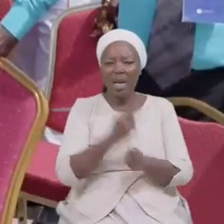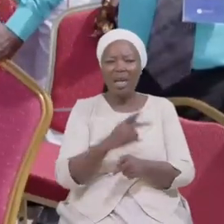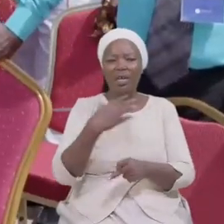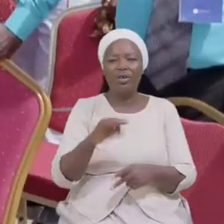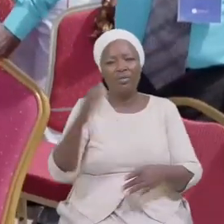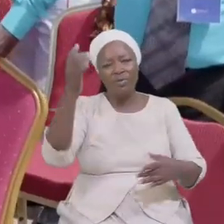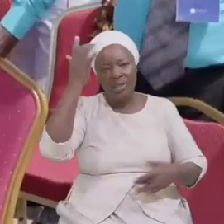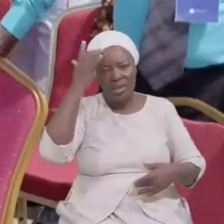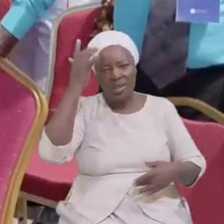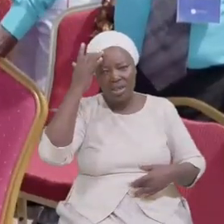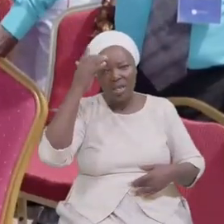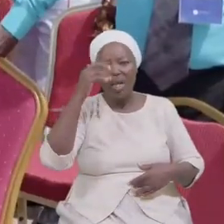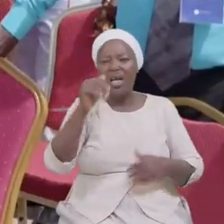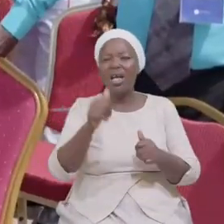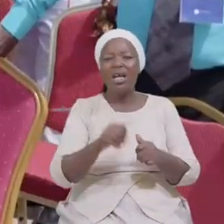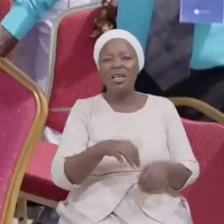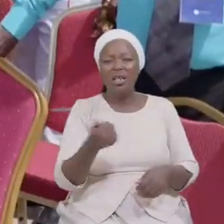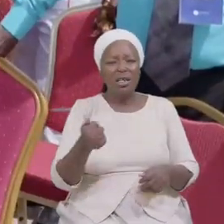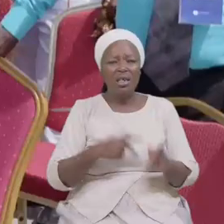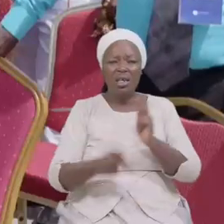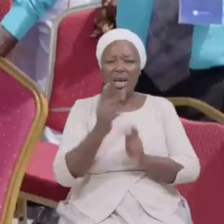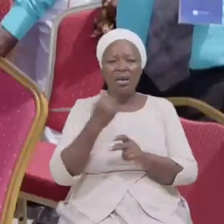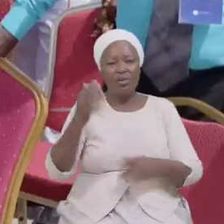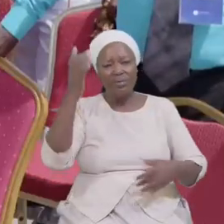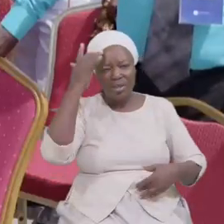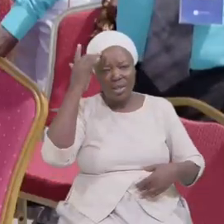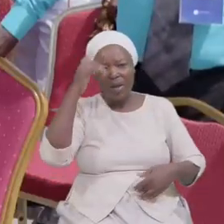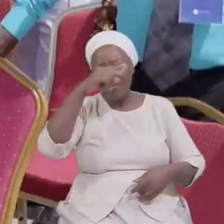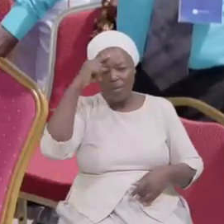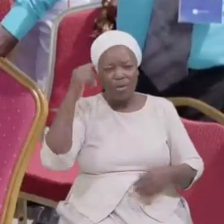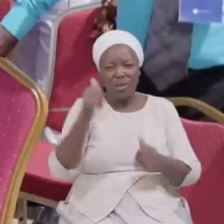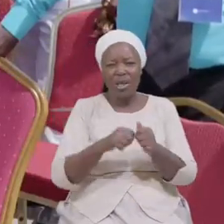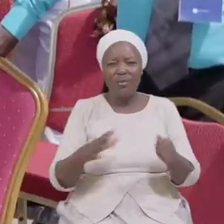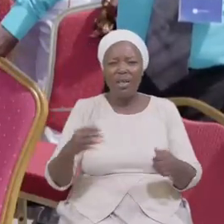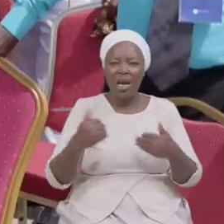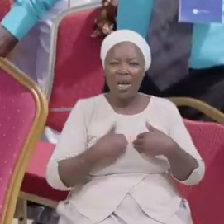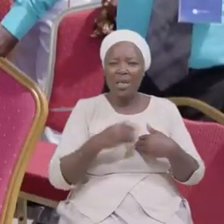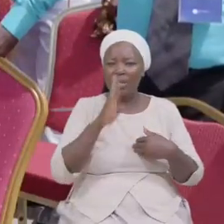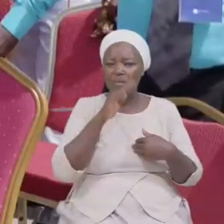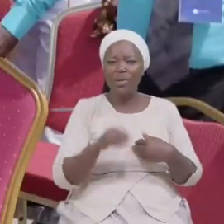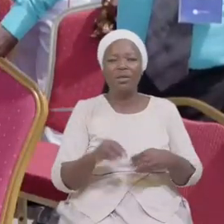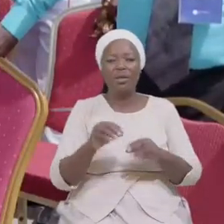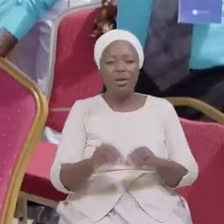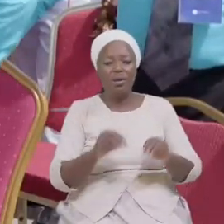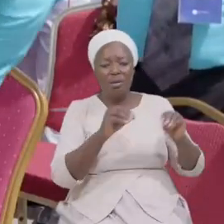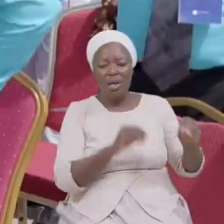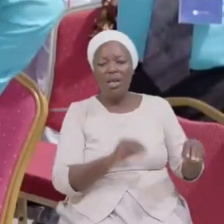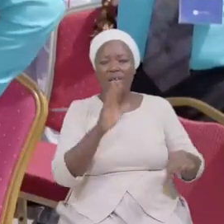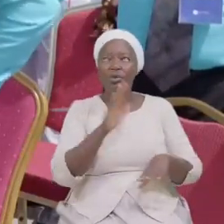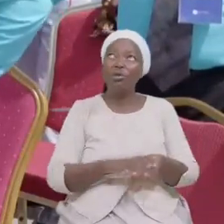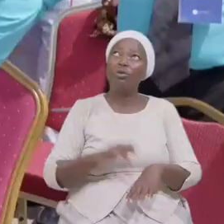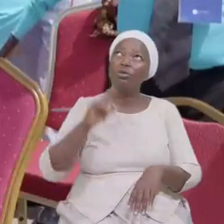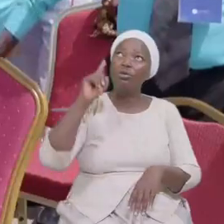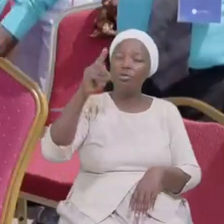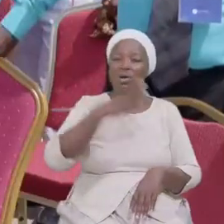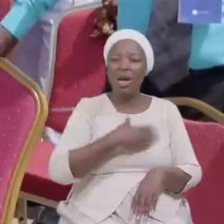sickness, every form of disease, because everything had been laid on you. And I lay